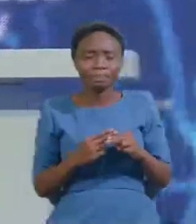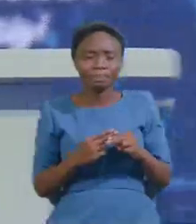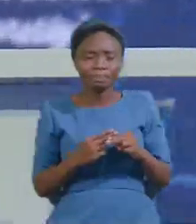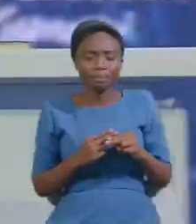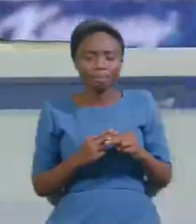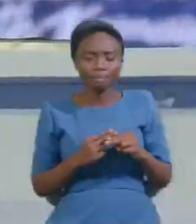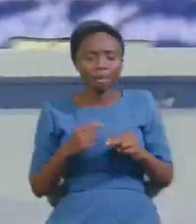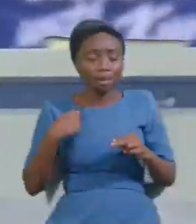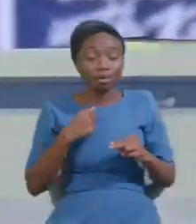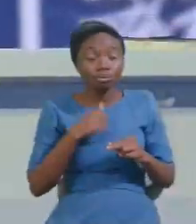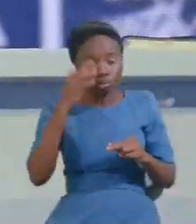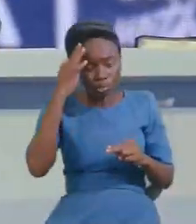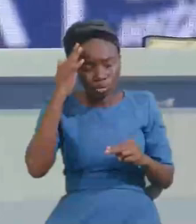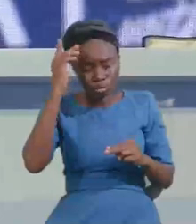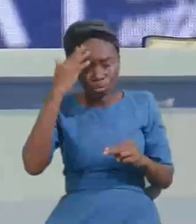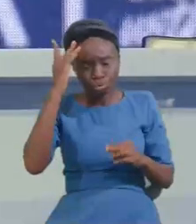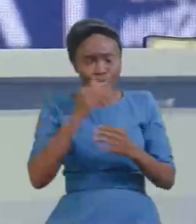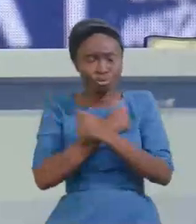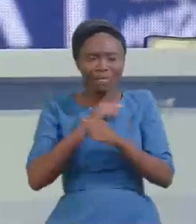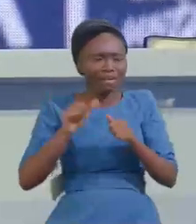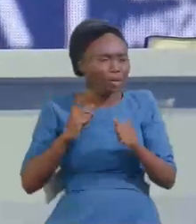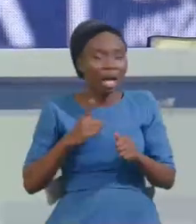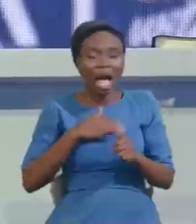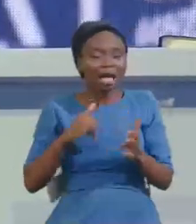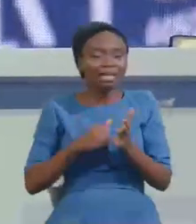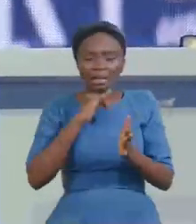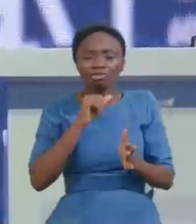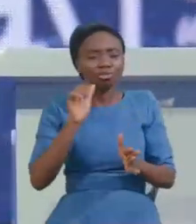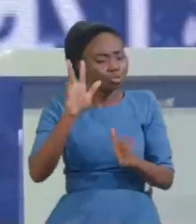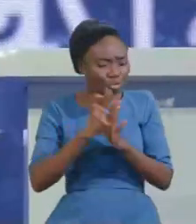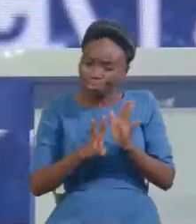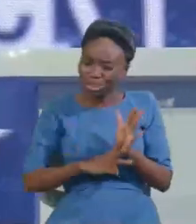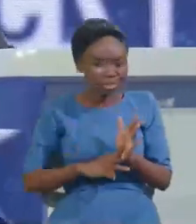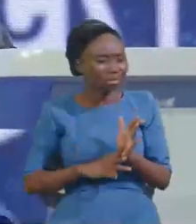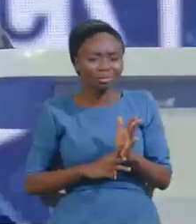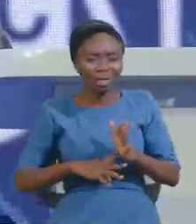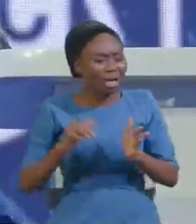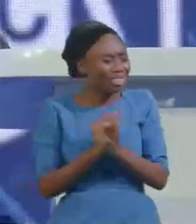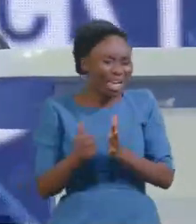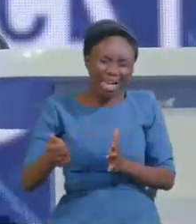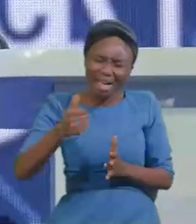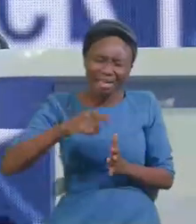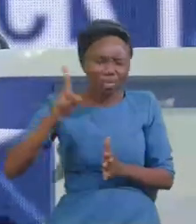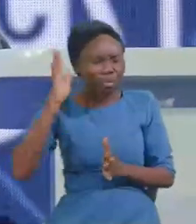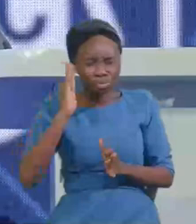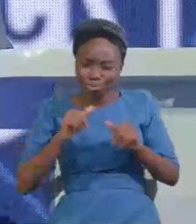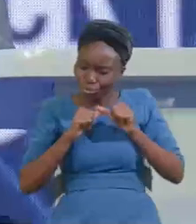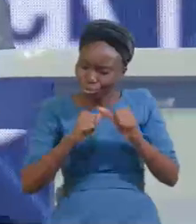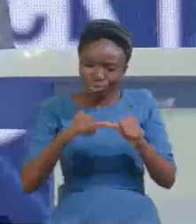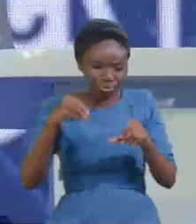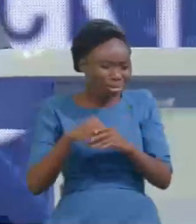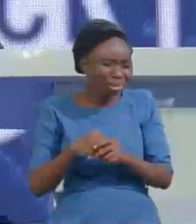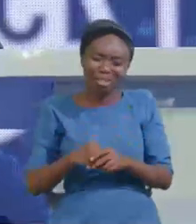You love everyone. And it is not your will that anyone should continue in their suffering